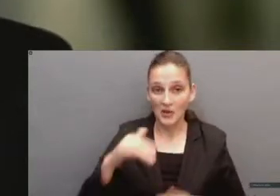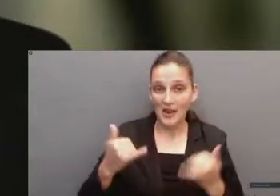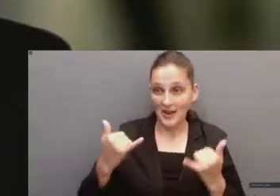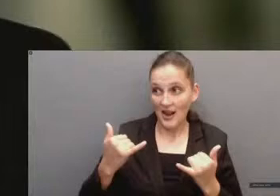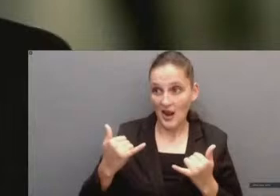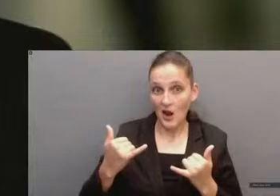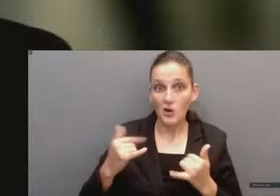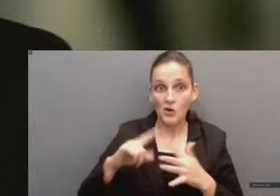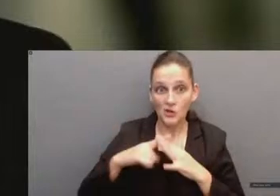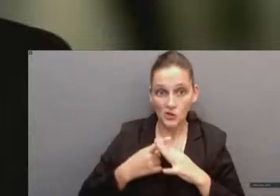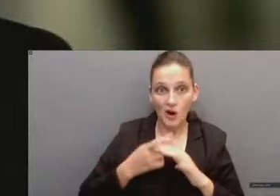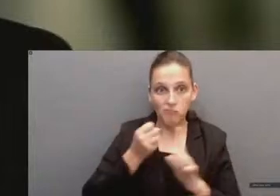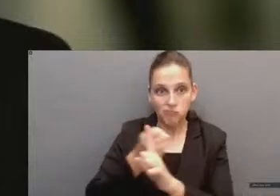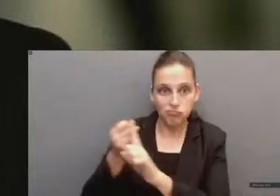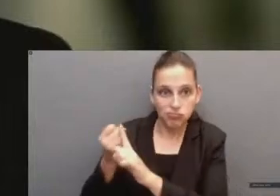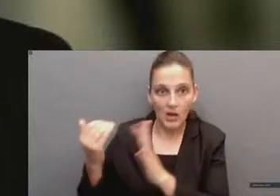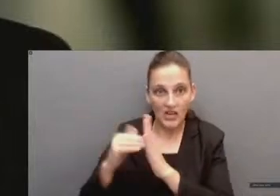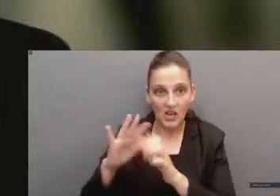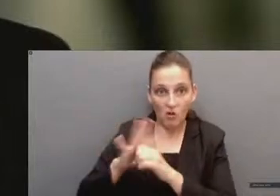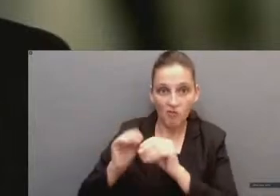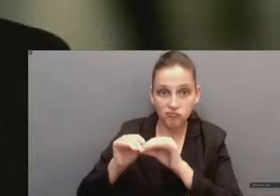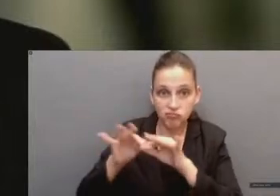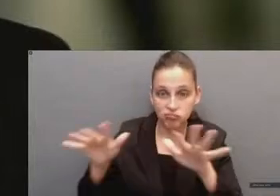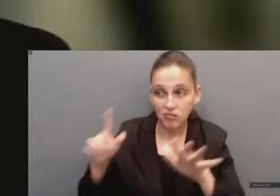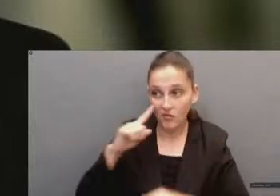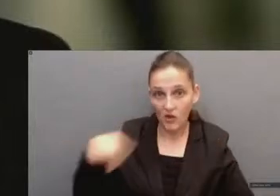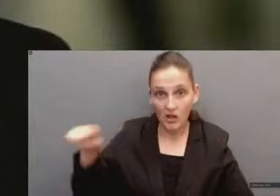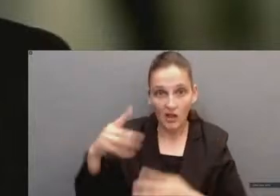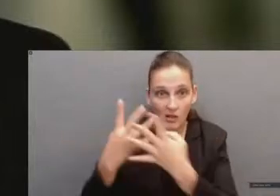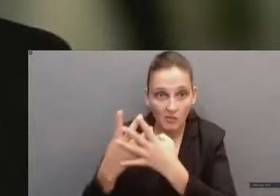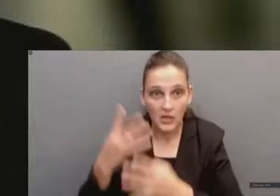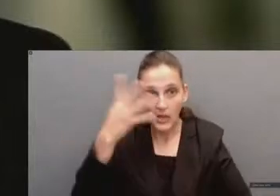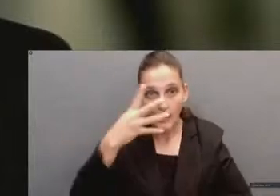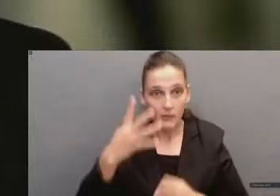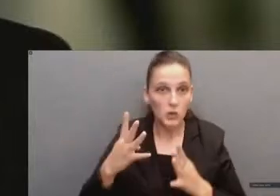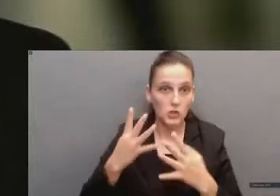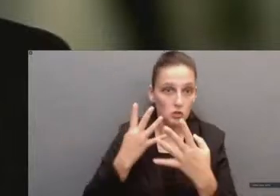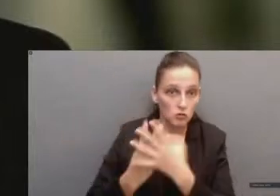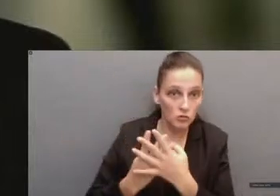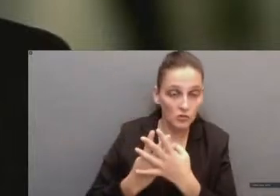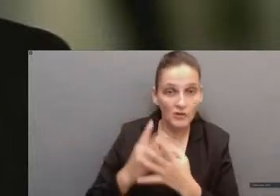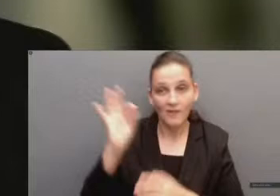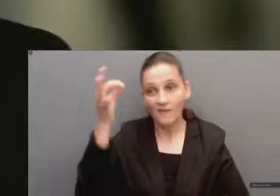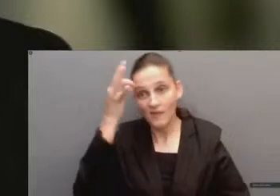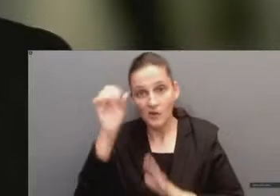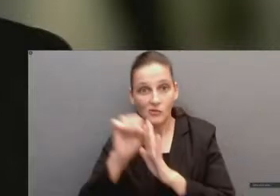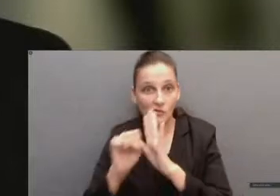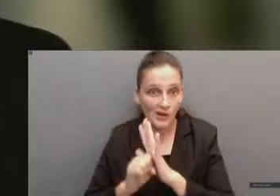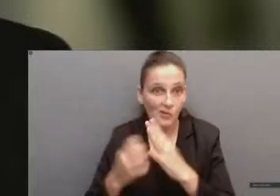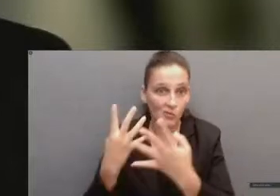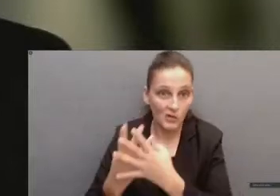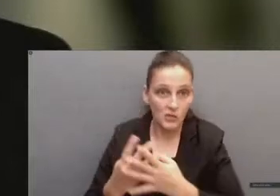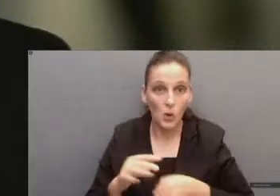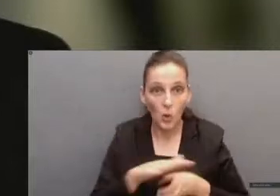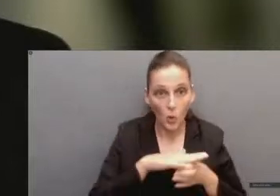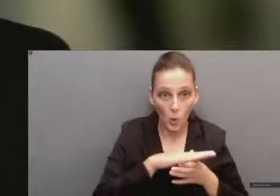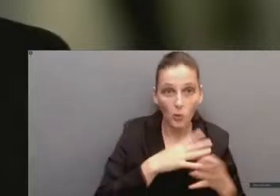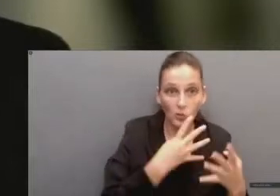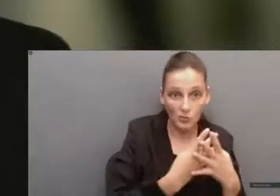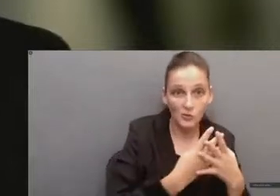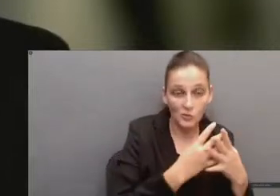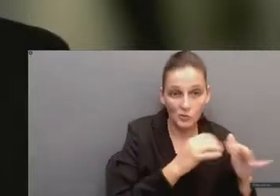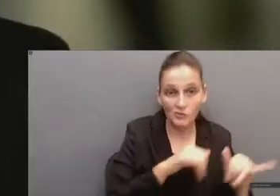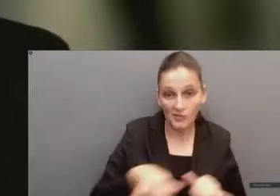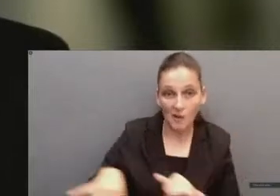bars all over the country, in immigration detention, in state and federal prisons, in local county jails. And so